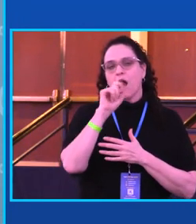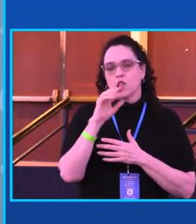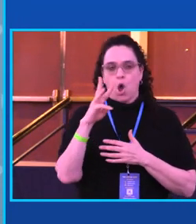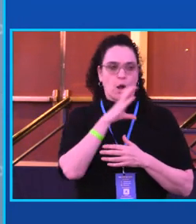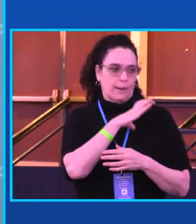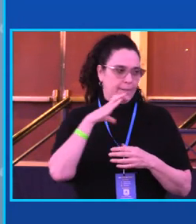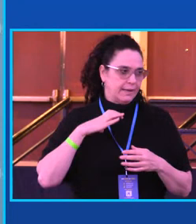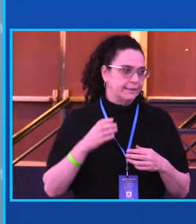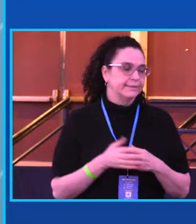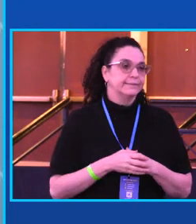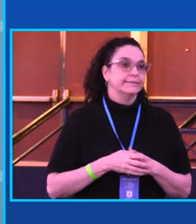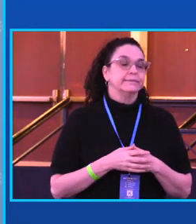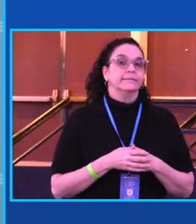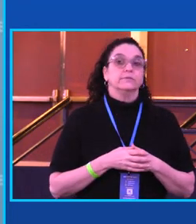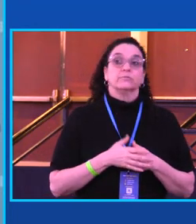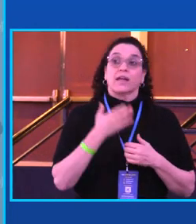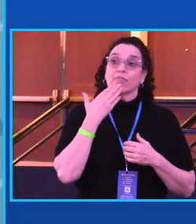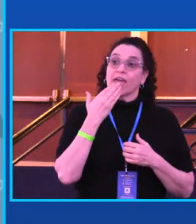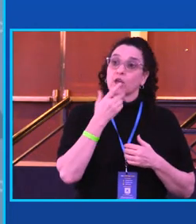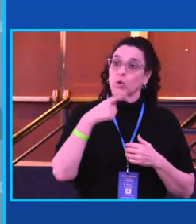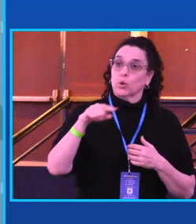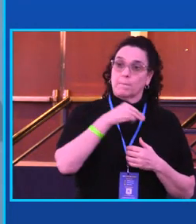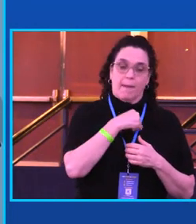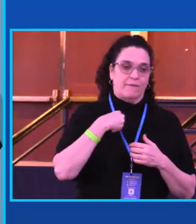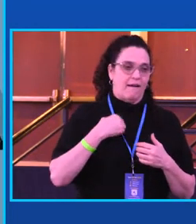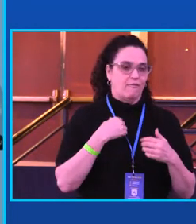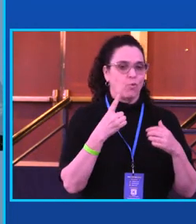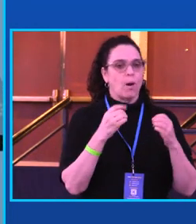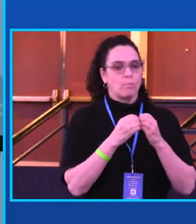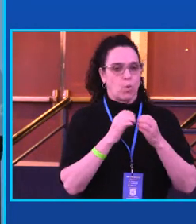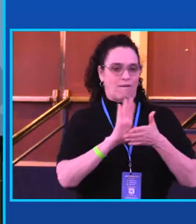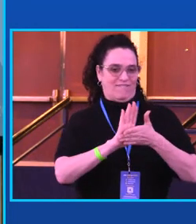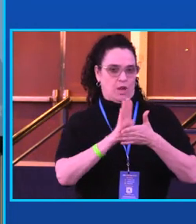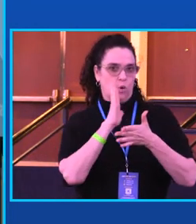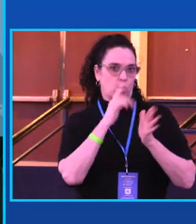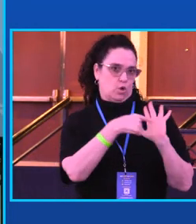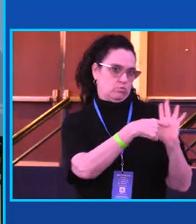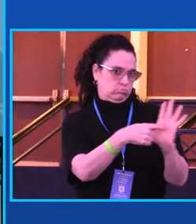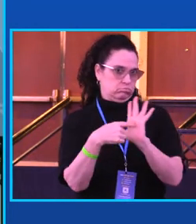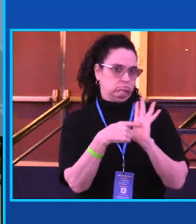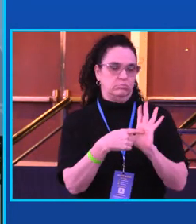Thank you, members. We now have another video to share with you.